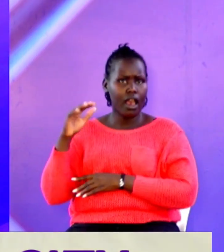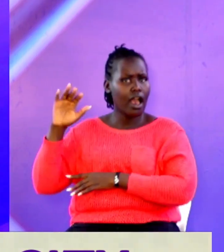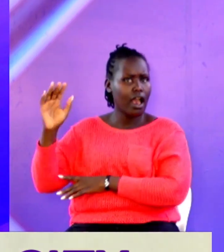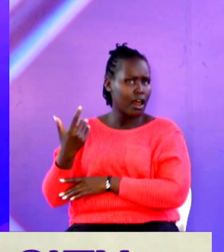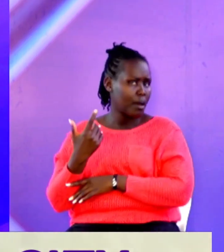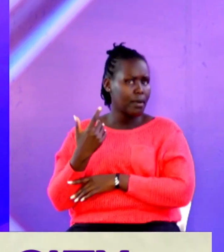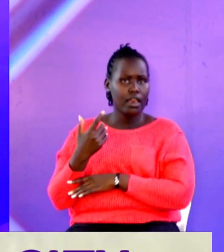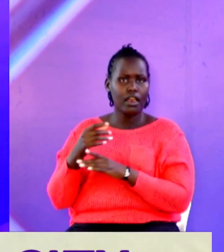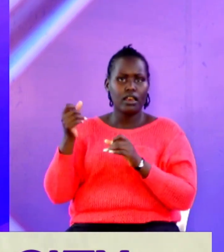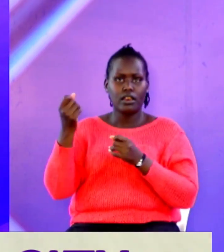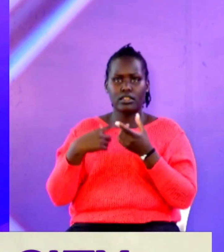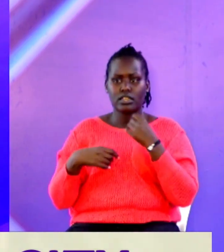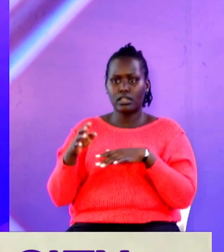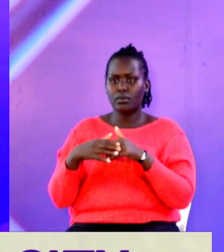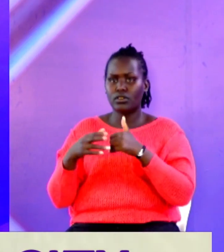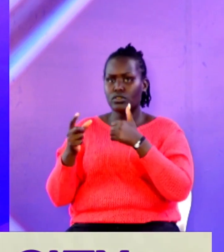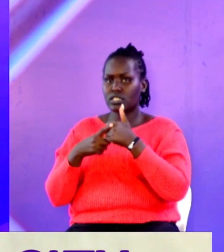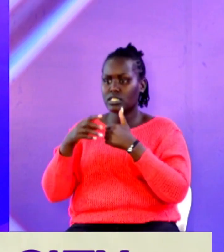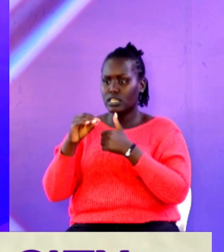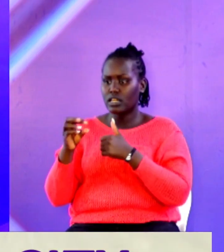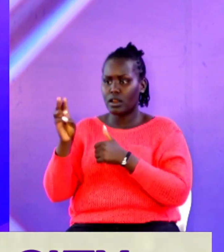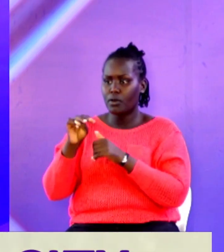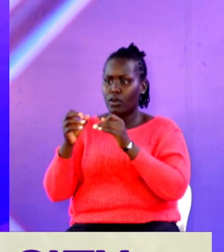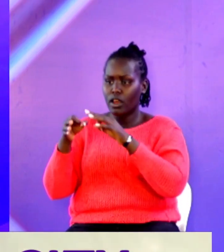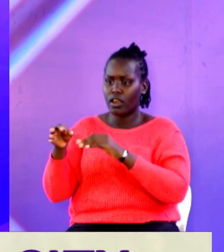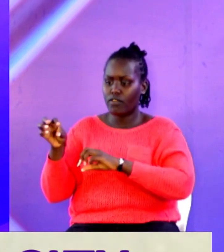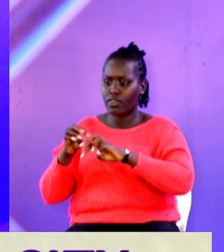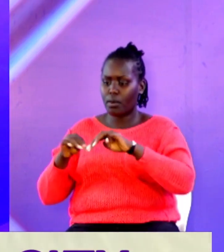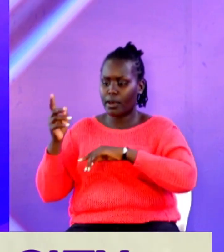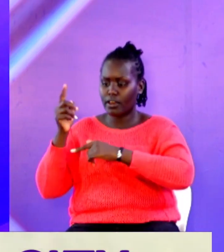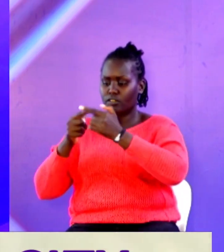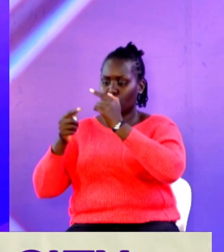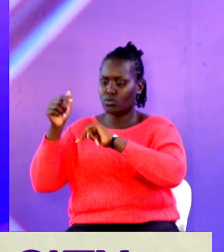to 600 million if they manage to win